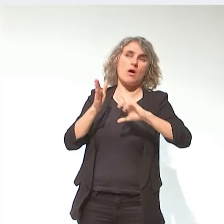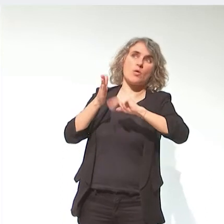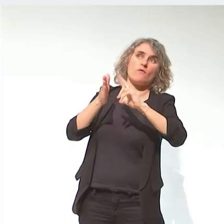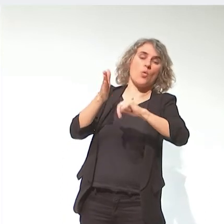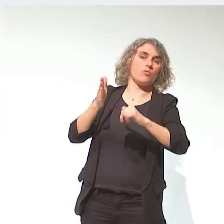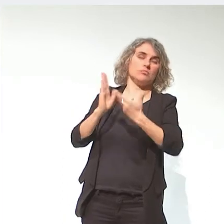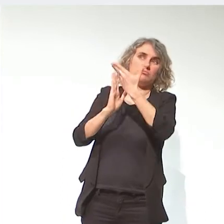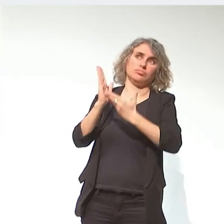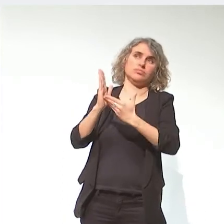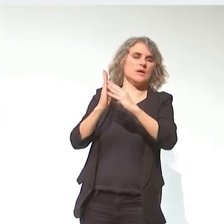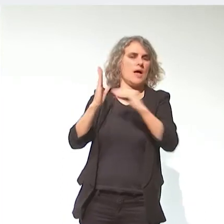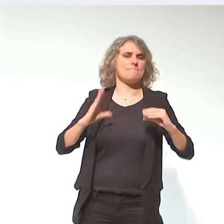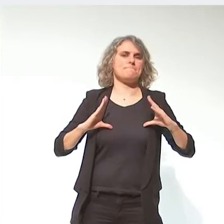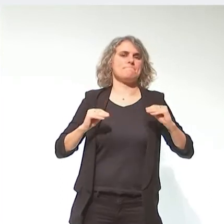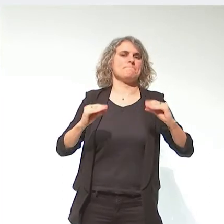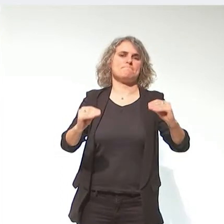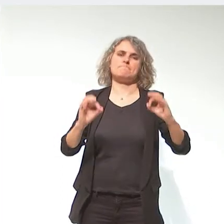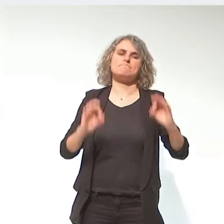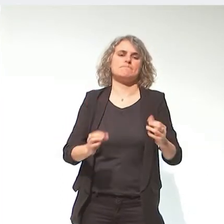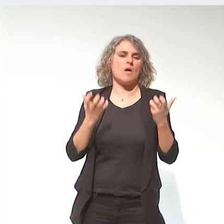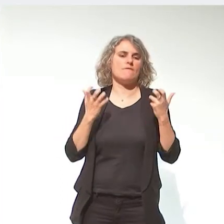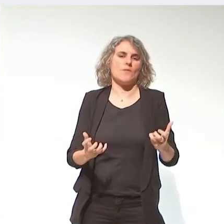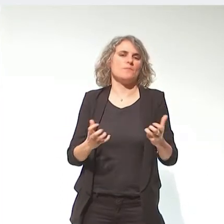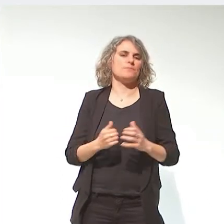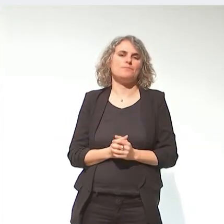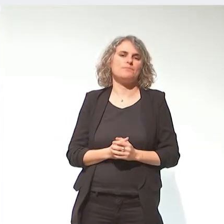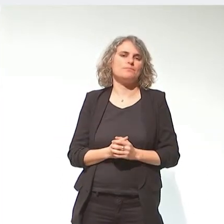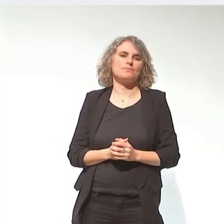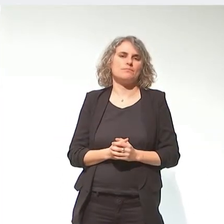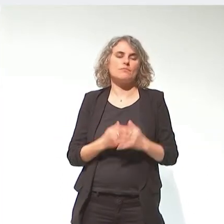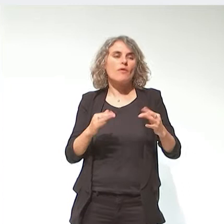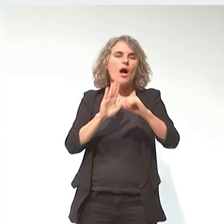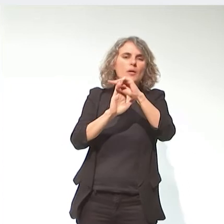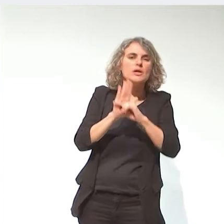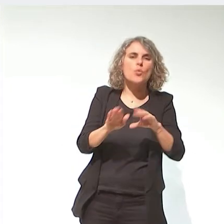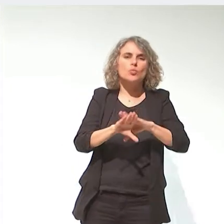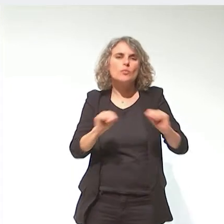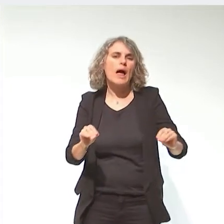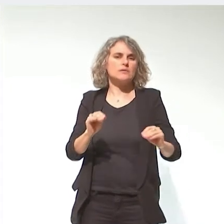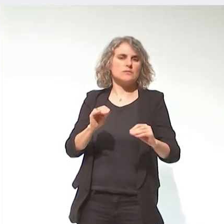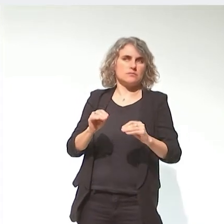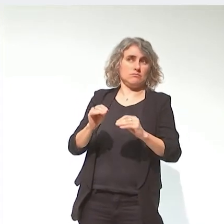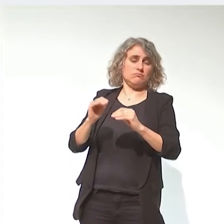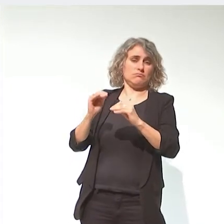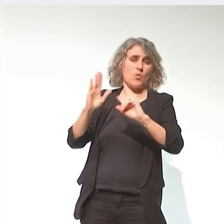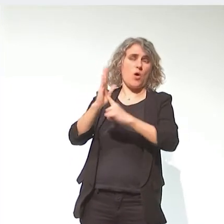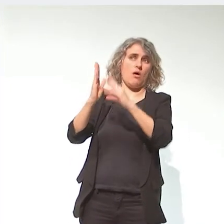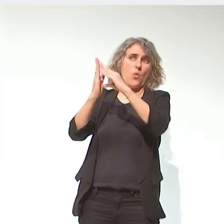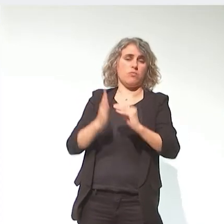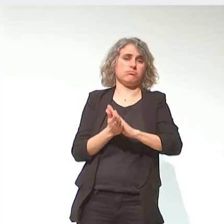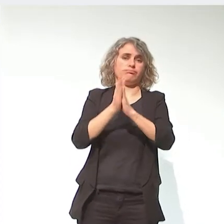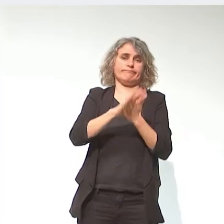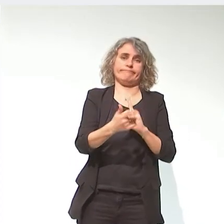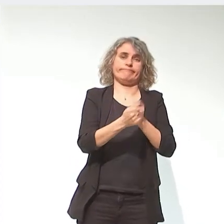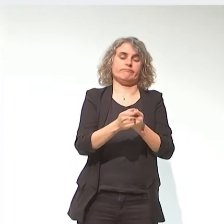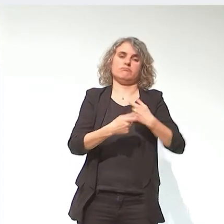to apply the convention, the Disability Convention, in Spanish law.